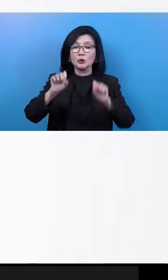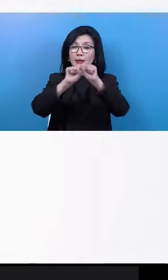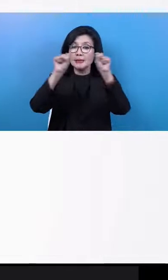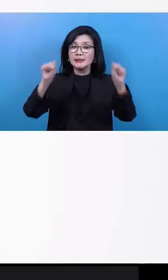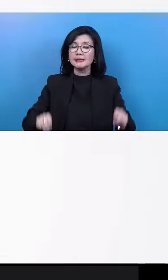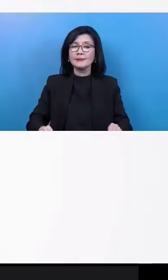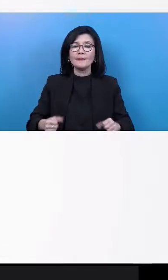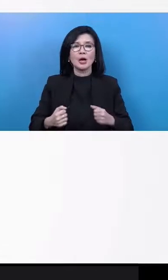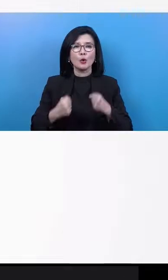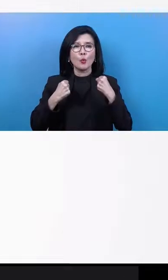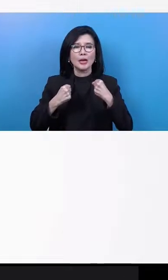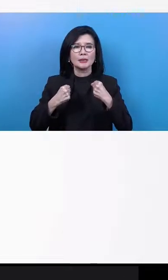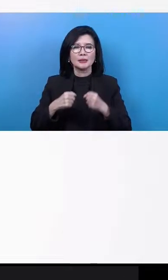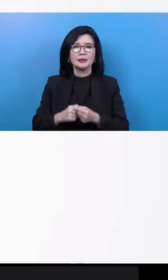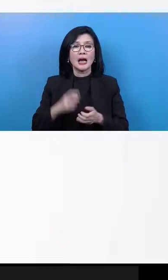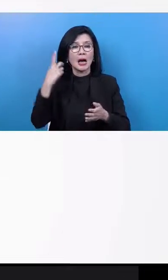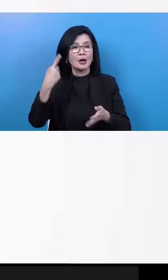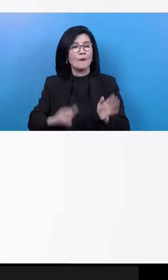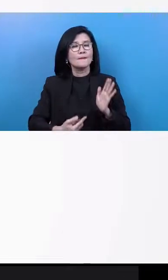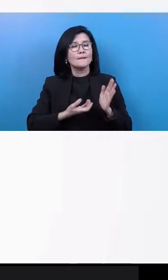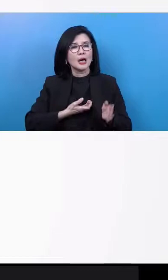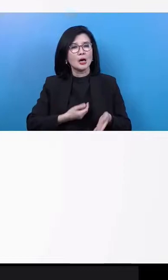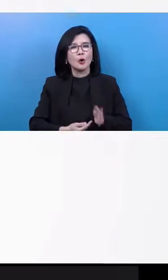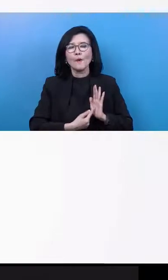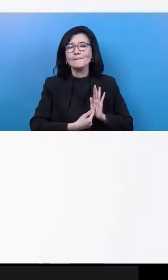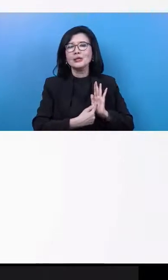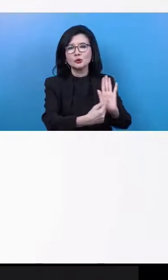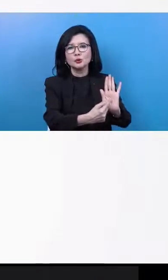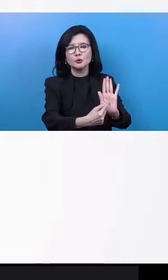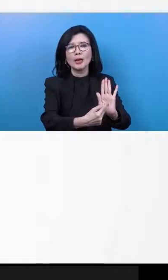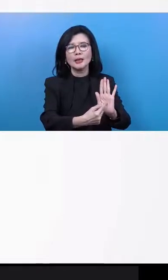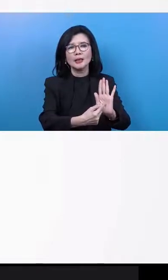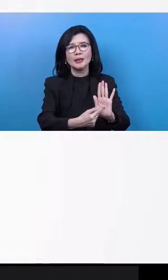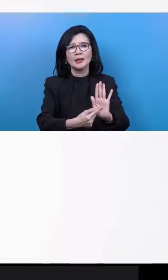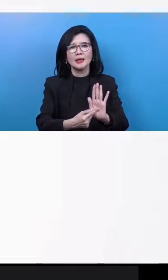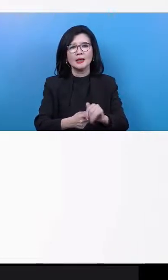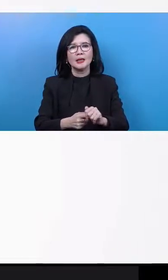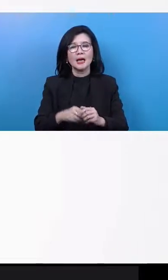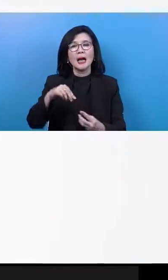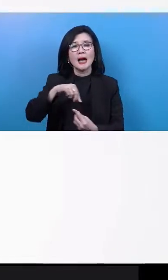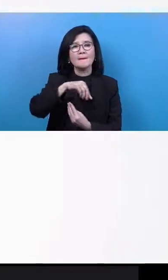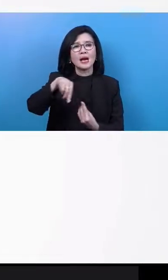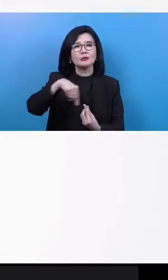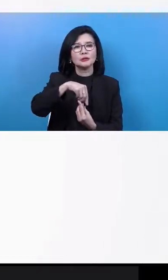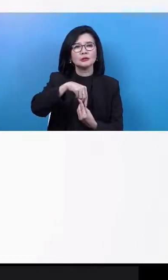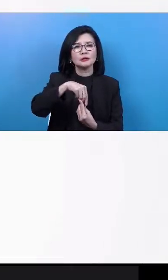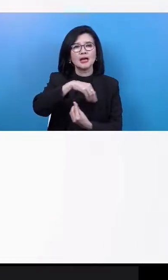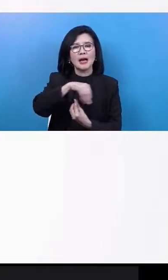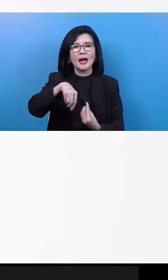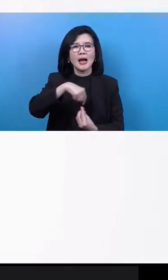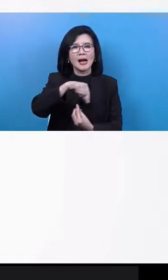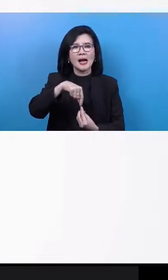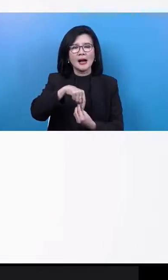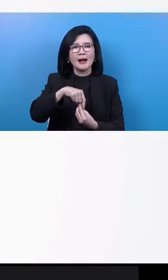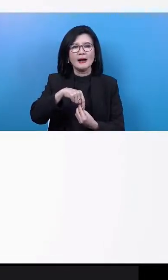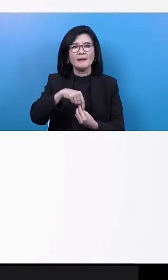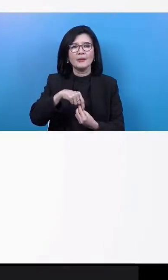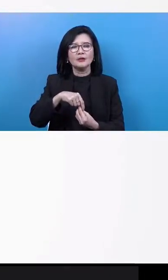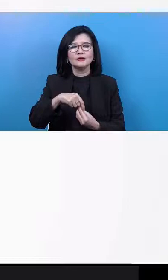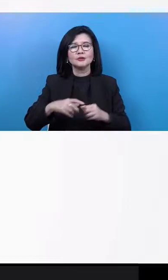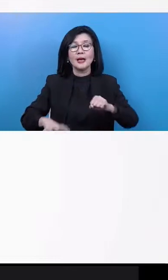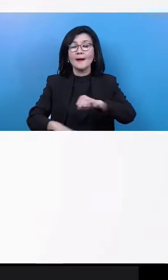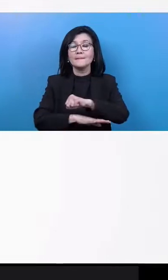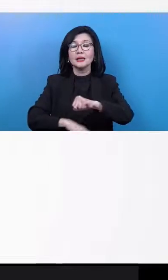you talked about 4 ways forward. One, of course, is to avoid unnecessary lockdowns so that economic